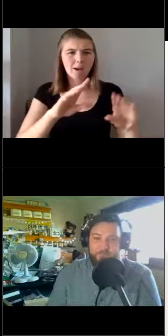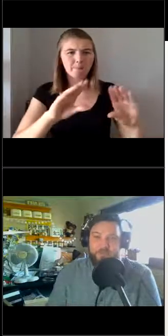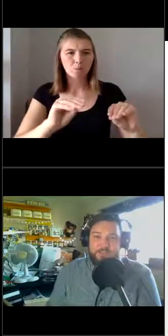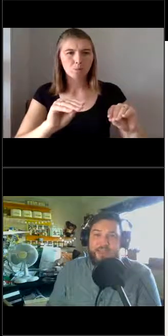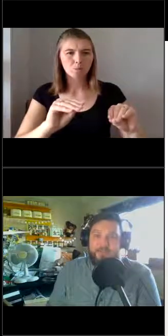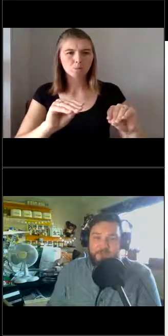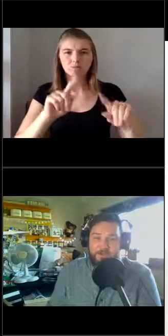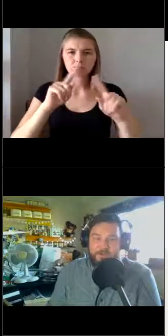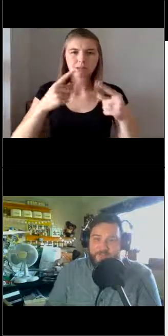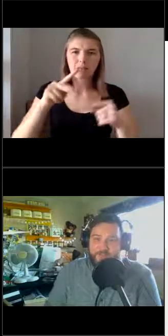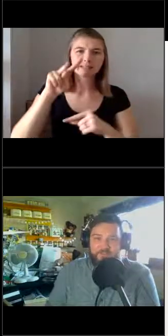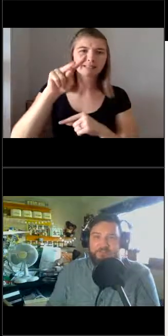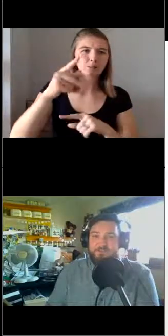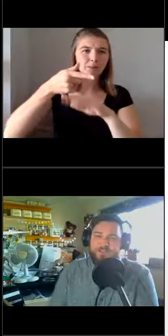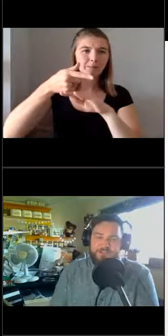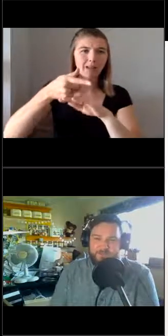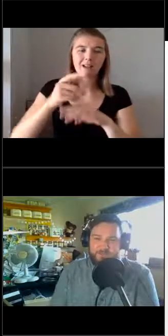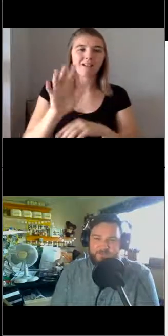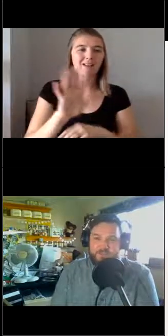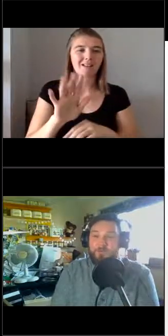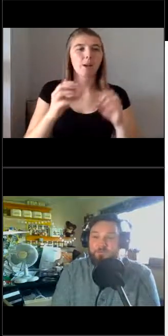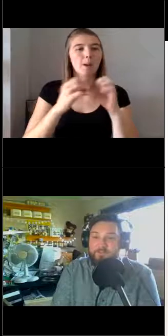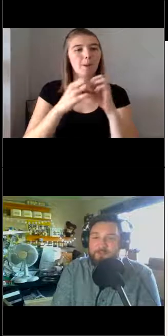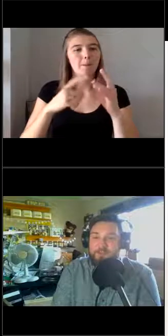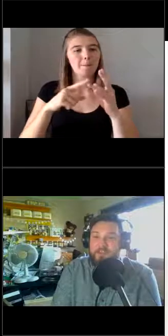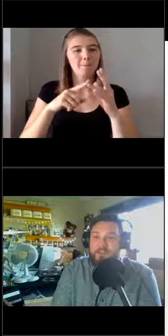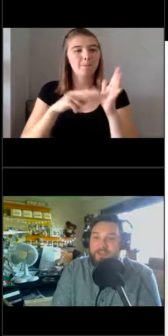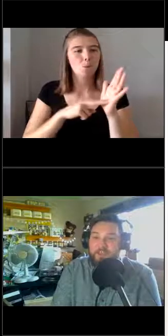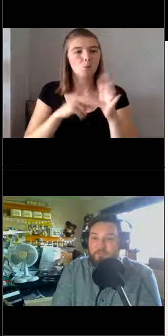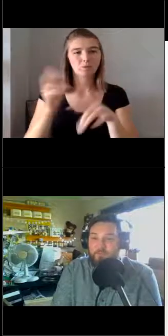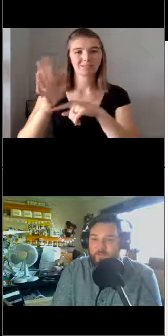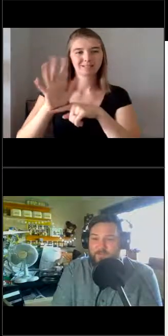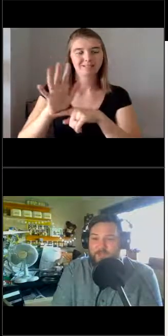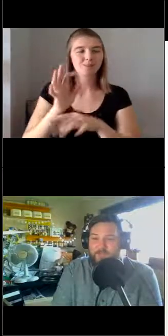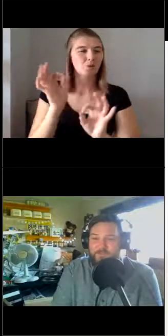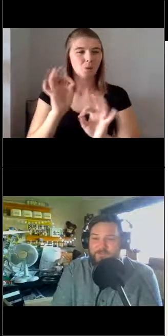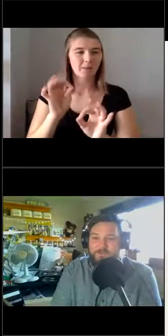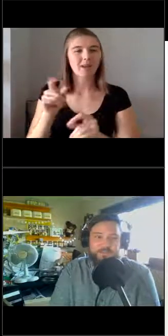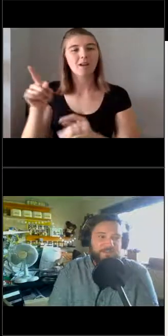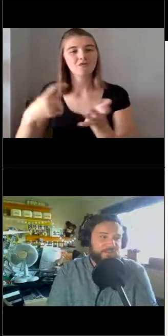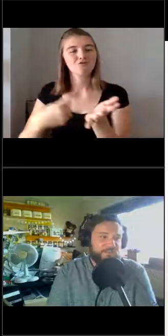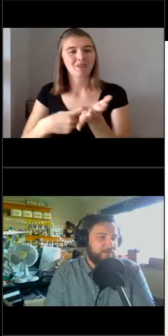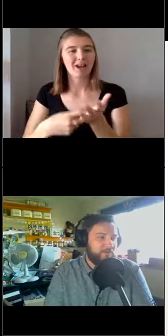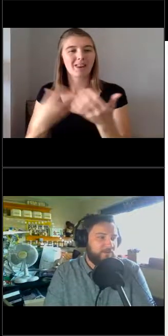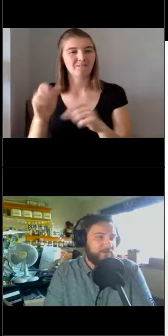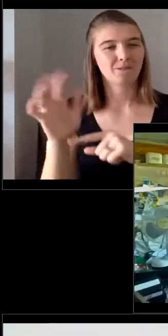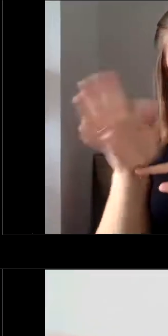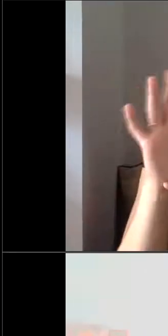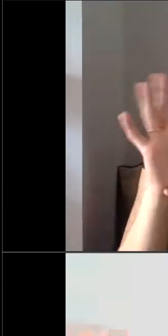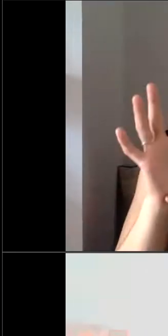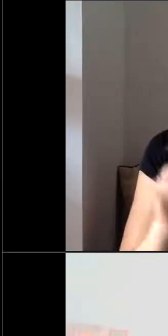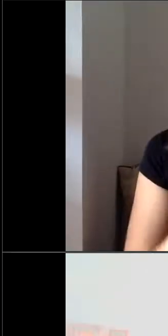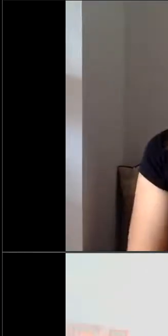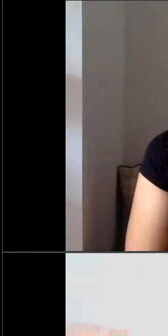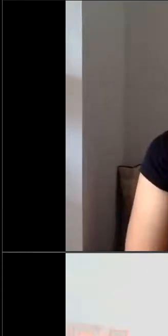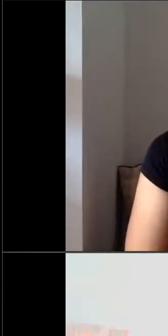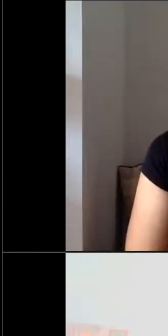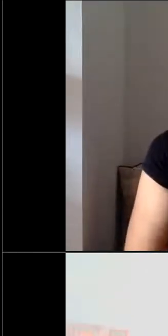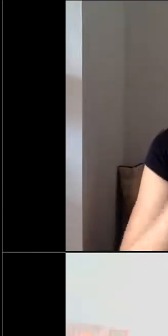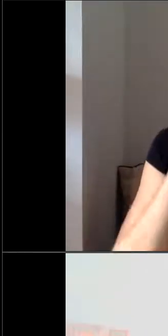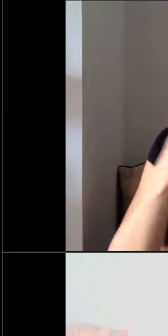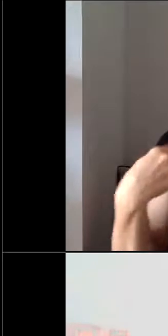just that Boon didn't have a presentation for us. It was just a conversation. Whereas Rehana indeed will have a presentation. So I will make sure we pass